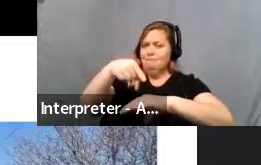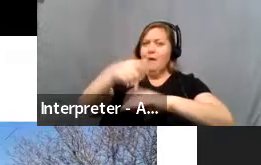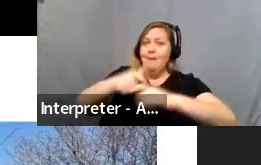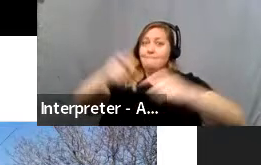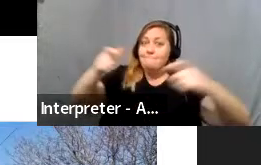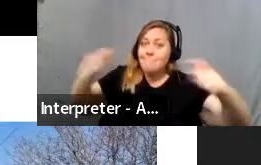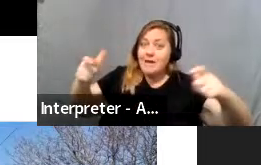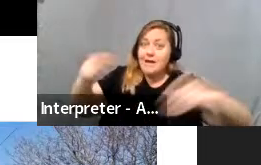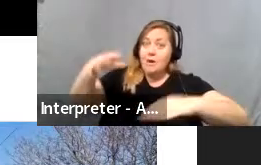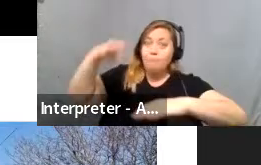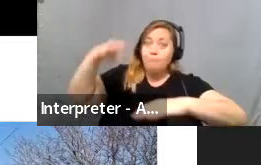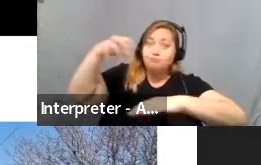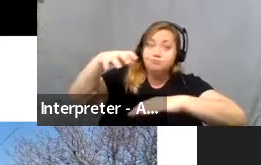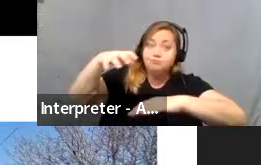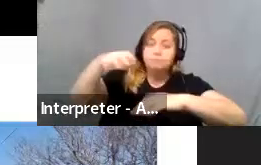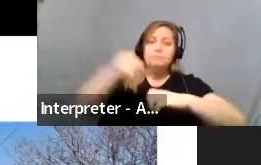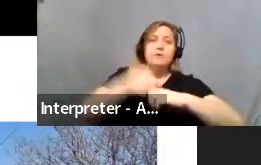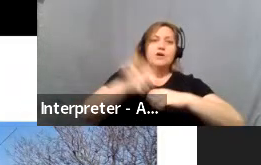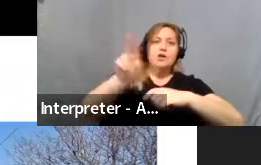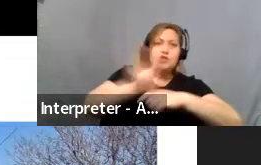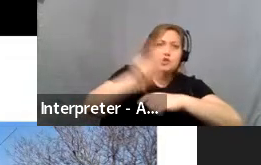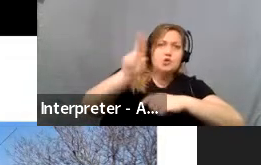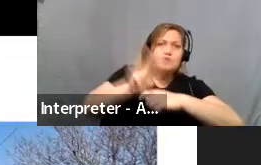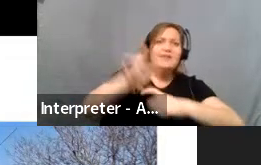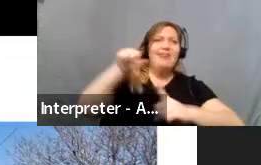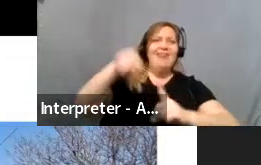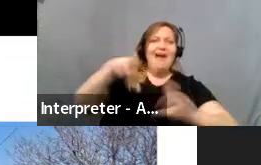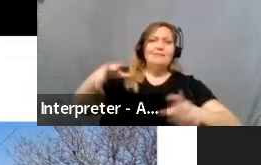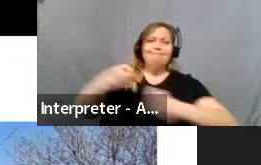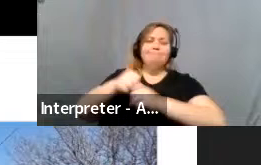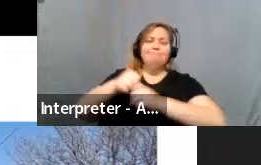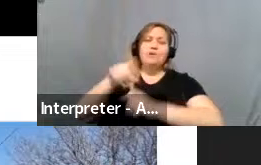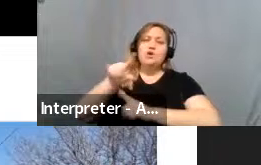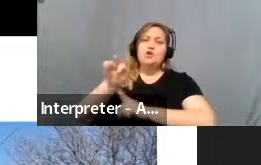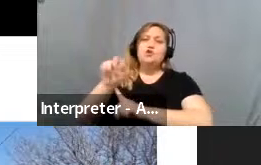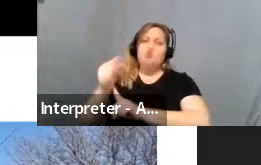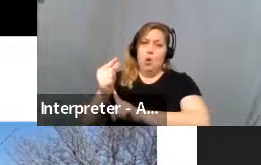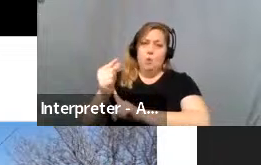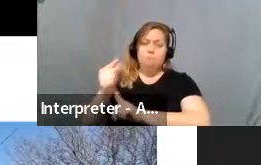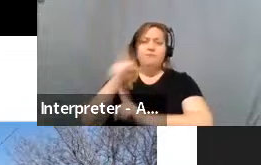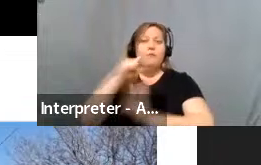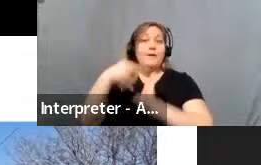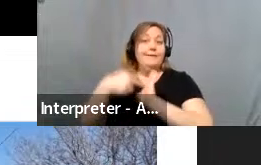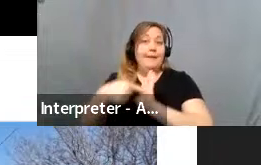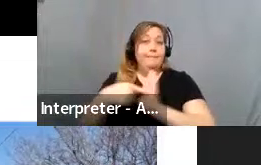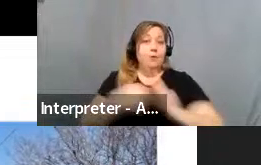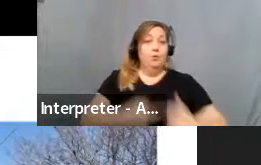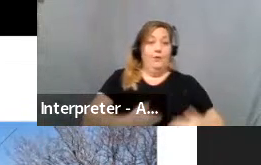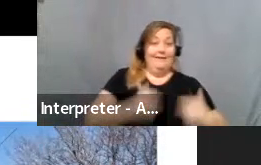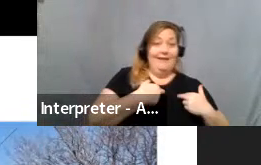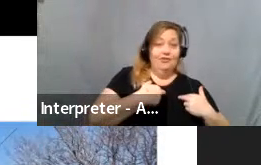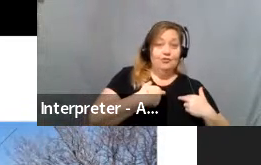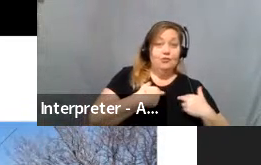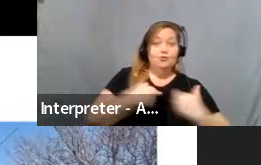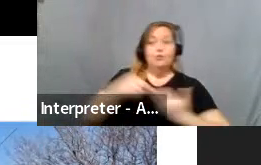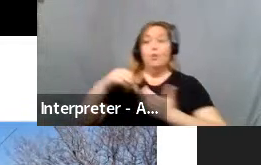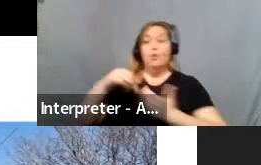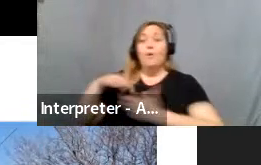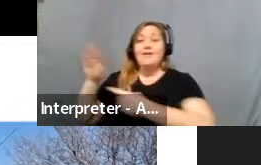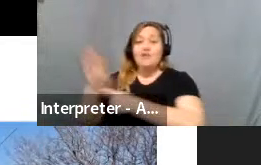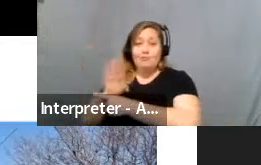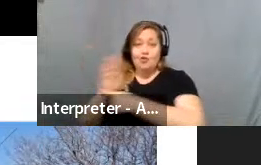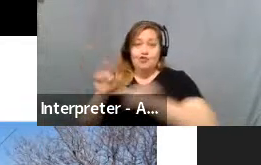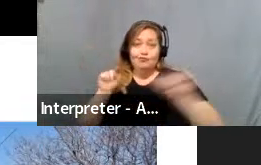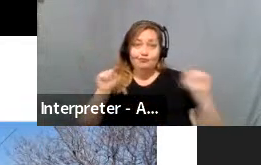the building can be and what uses it can have, residential or commercial, for example. Sometimes zoning